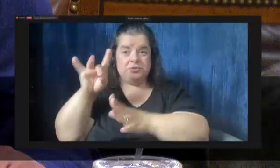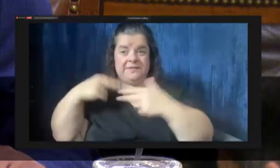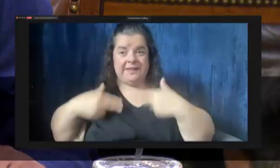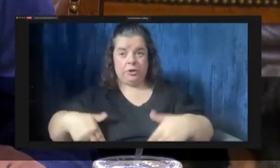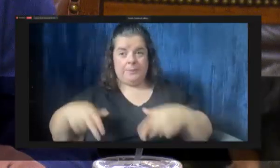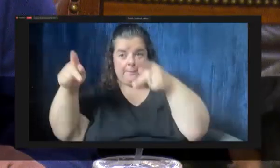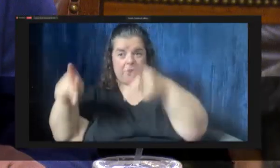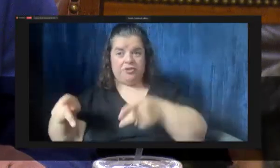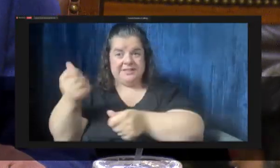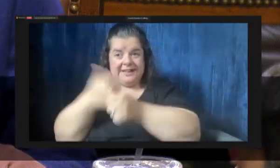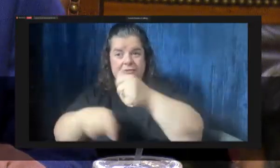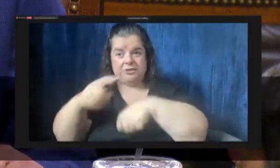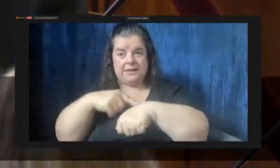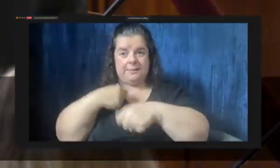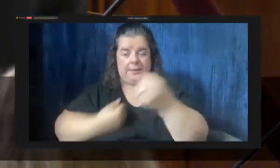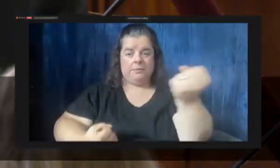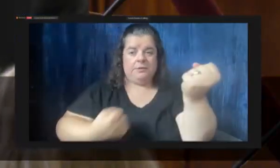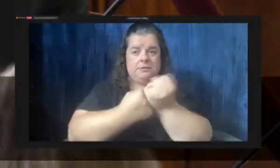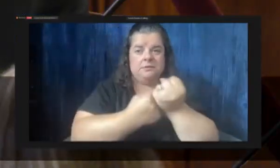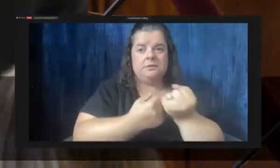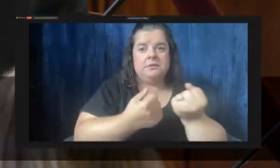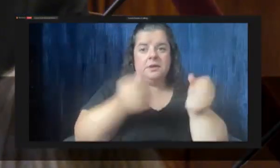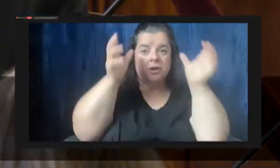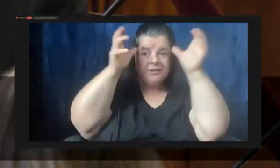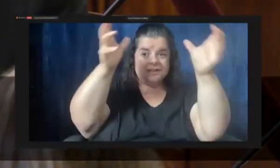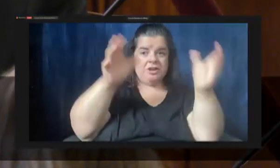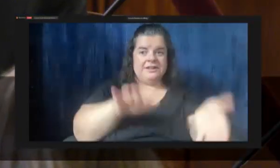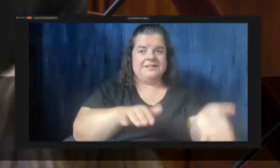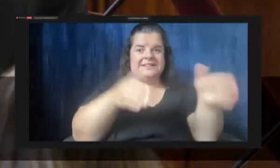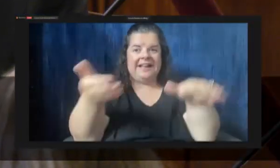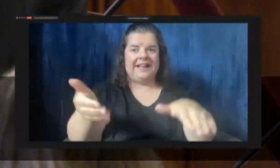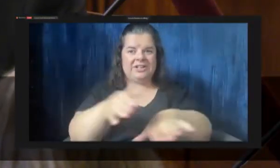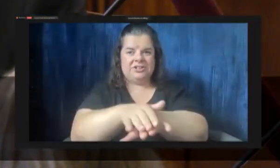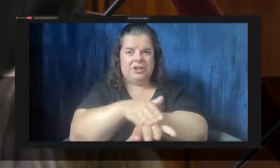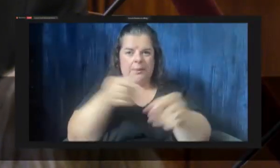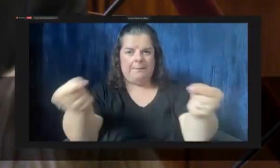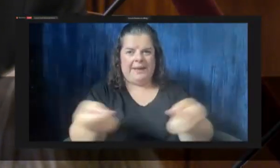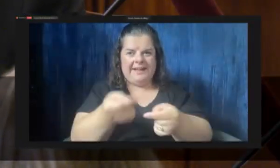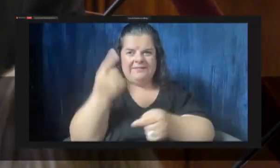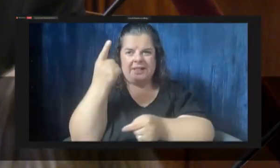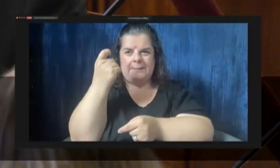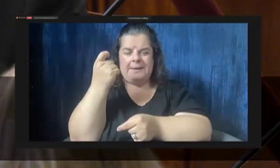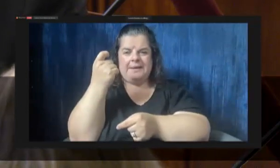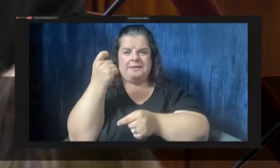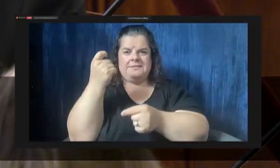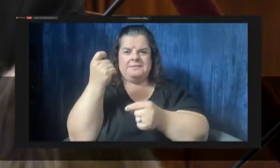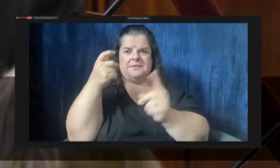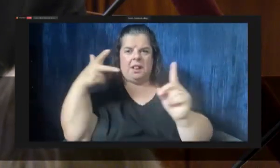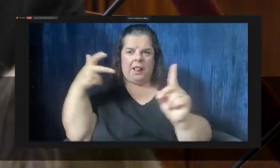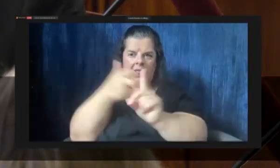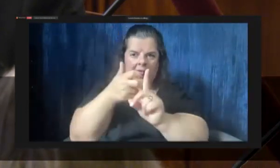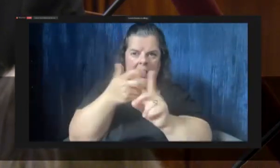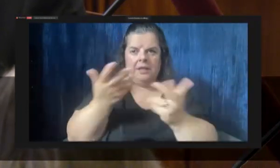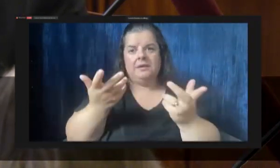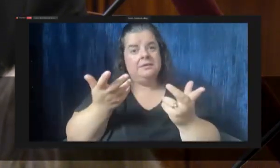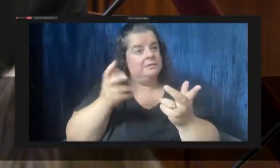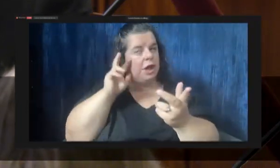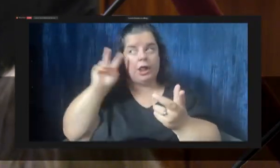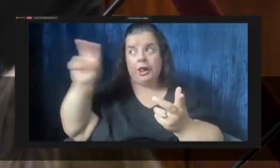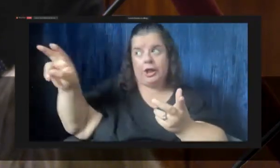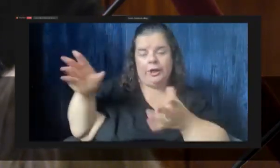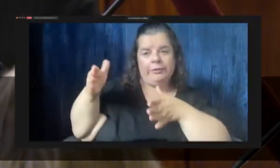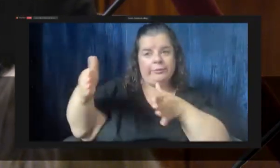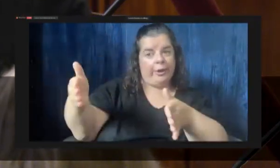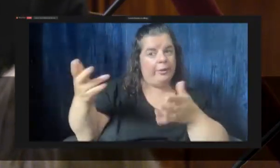will be supporting it. Or even a deer dying slowly and painfully due to a vehicle accident. What rather have to do than is look on the side of the road, right? Yep.